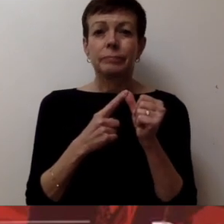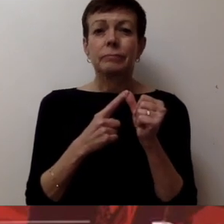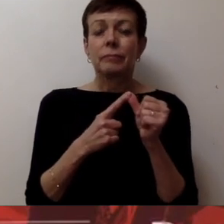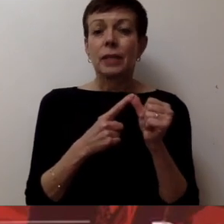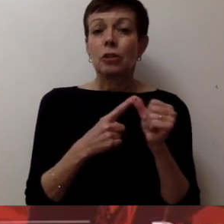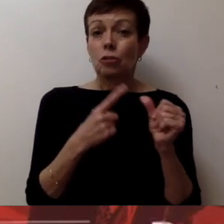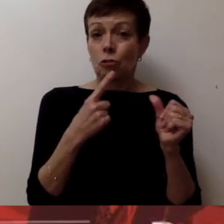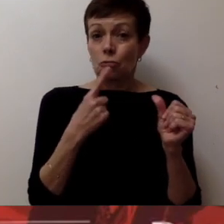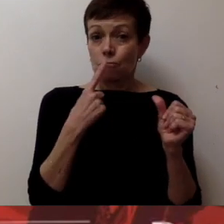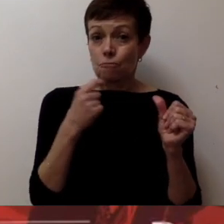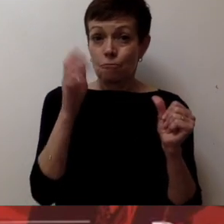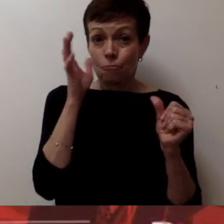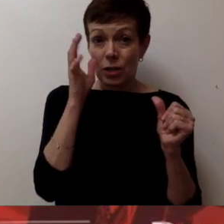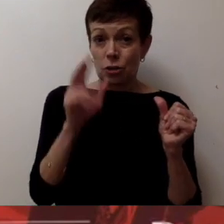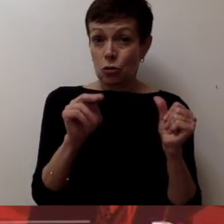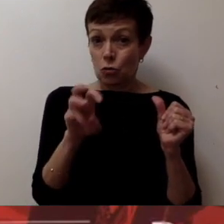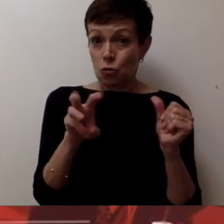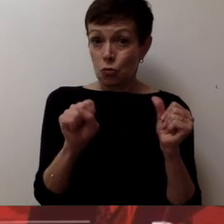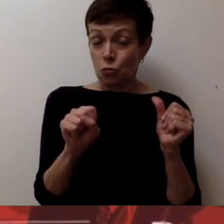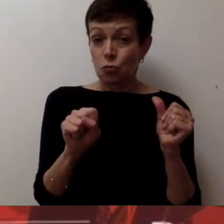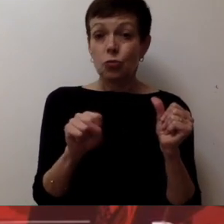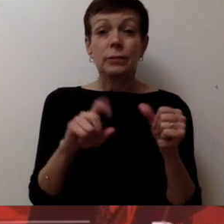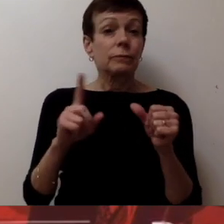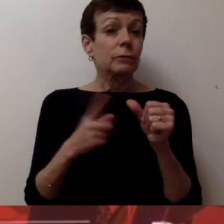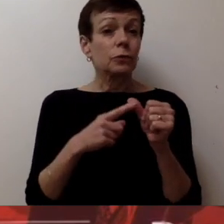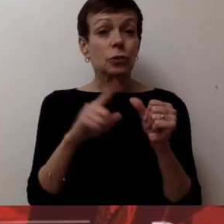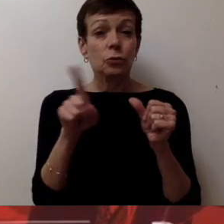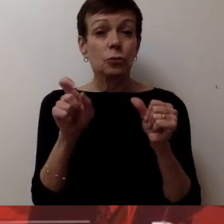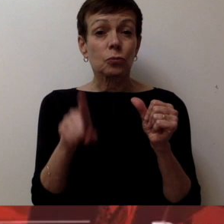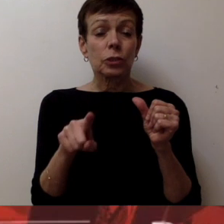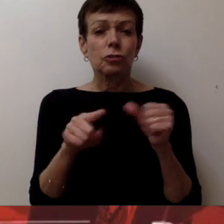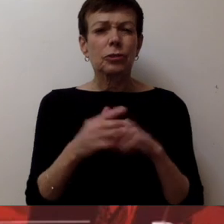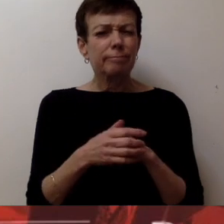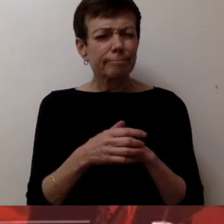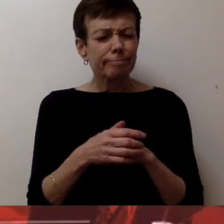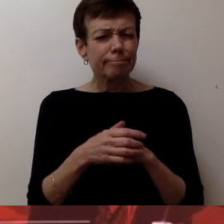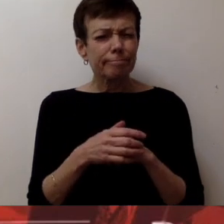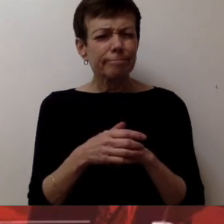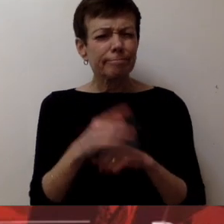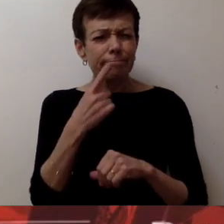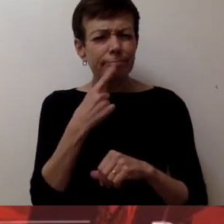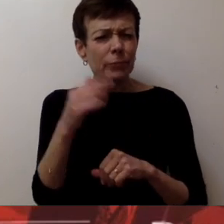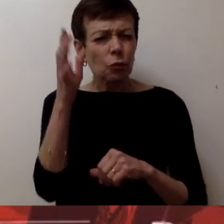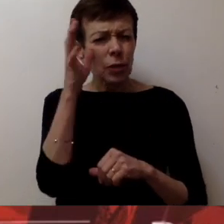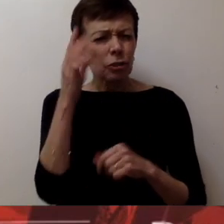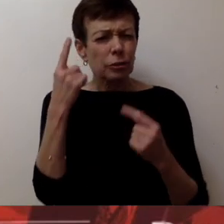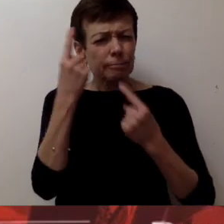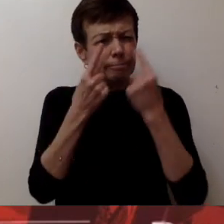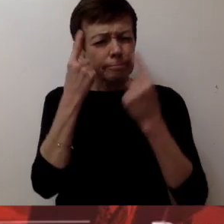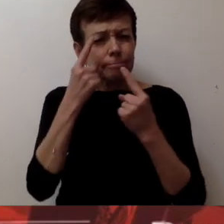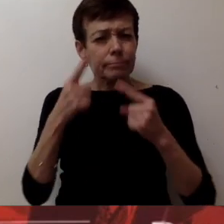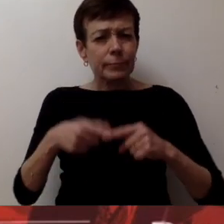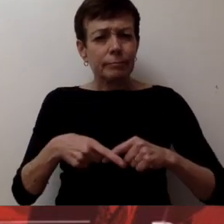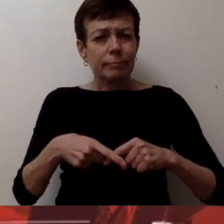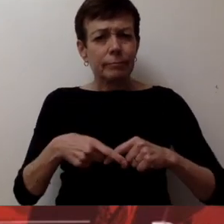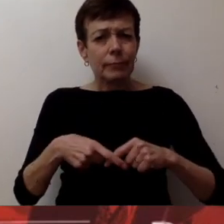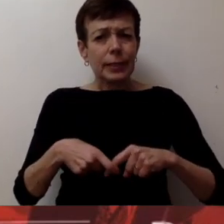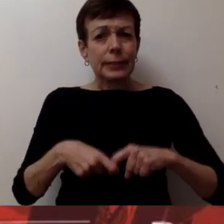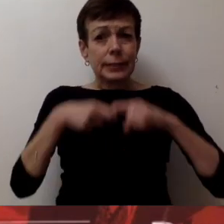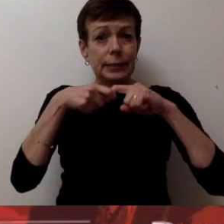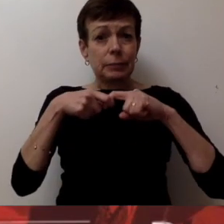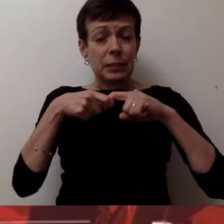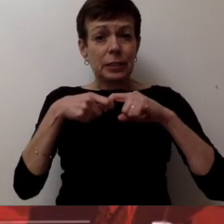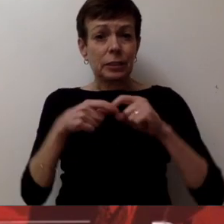Josh Hall at Red Deer News Now. Josh's first question is, has the city considered suspending the restriction